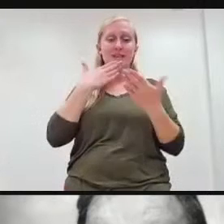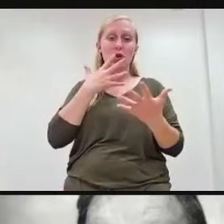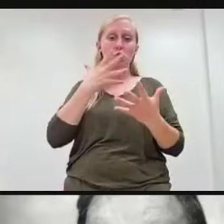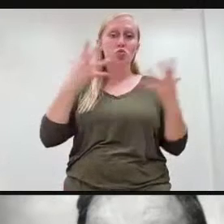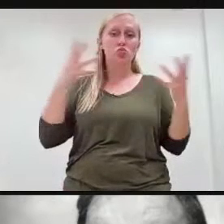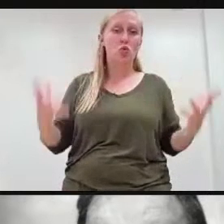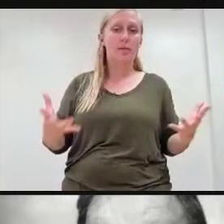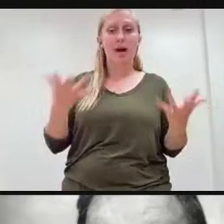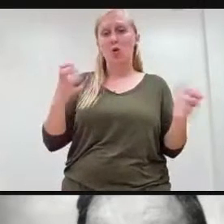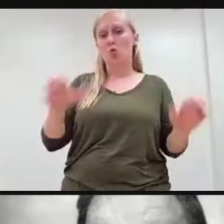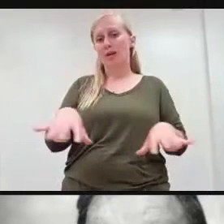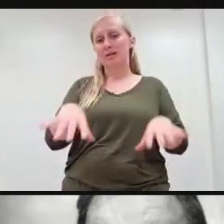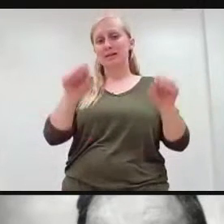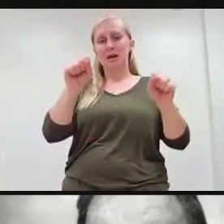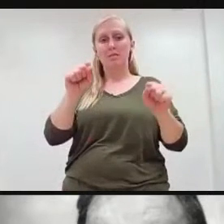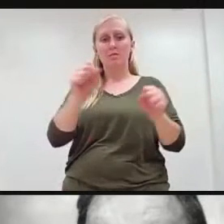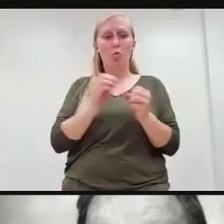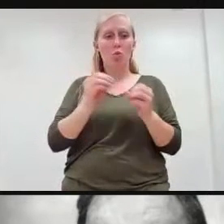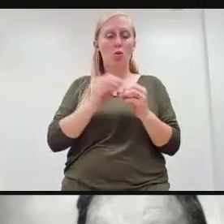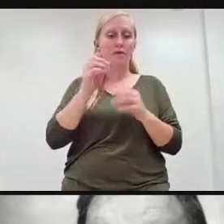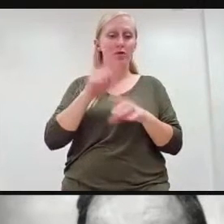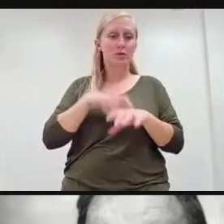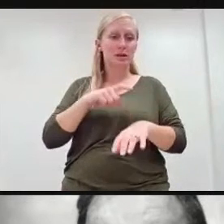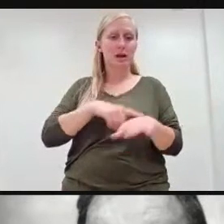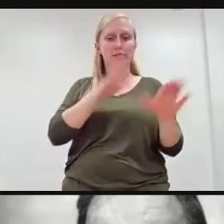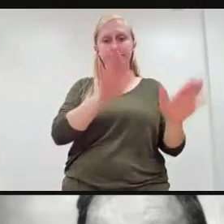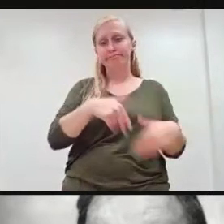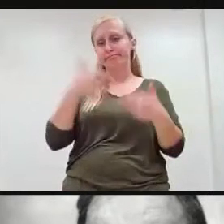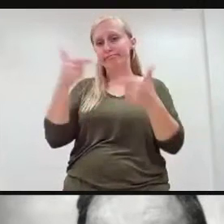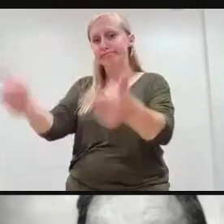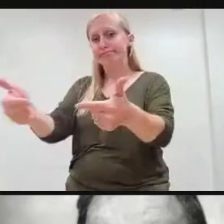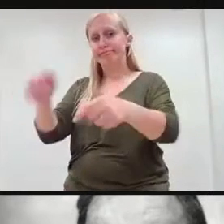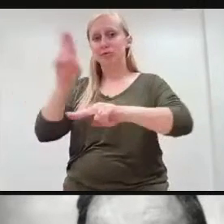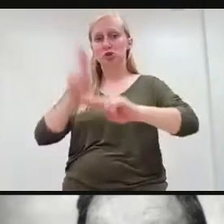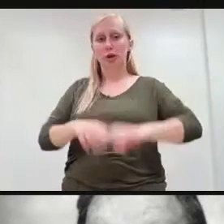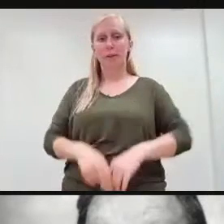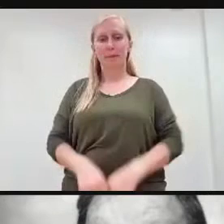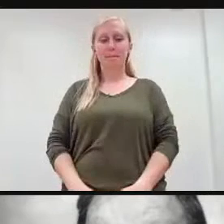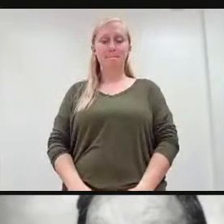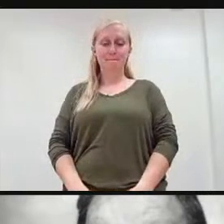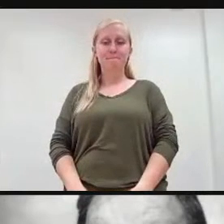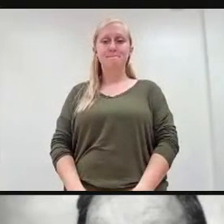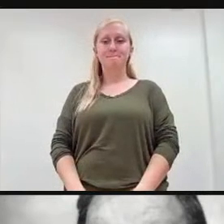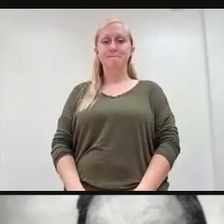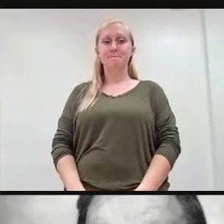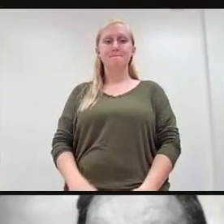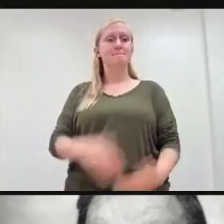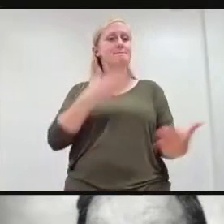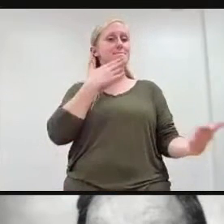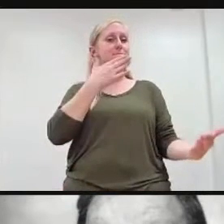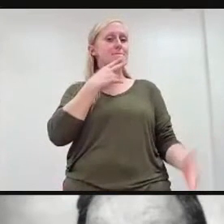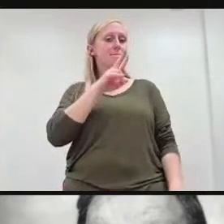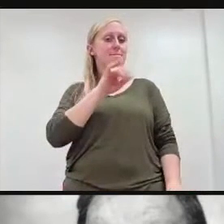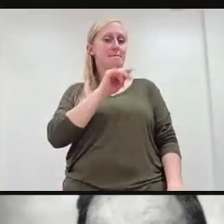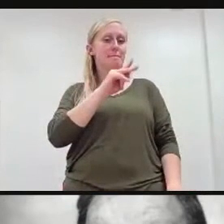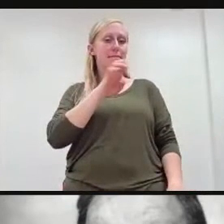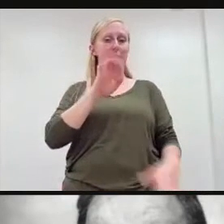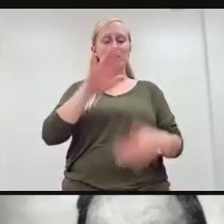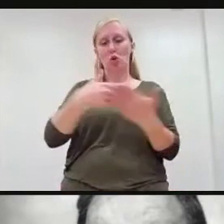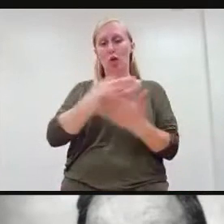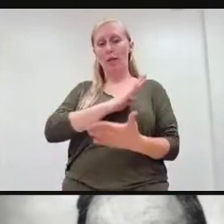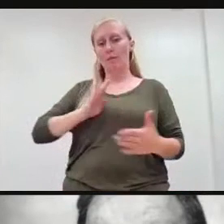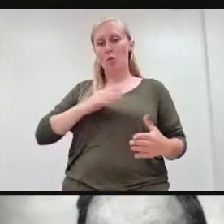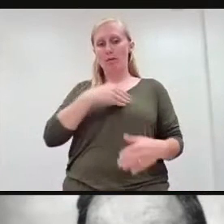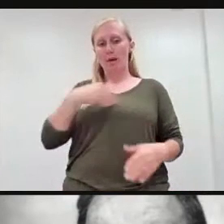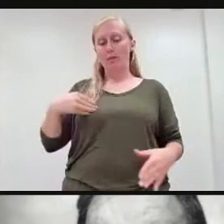much. I don't want to take any more of your time, and I yield back to the chair. Thanks so much. Thank you, Vincent. Thank you all the board members as